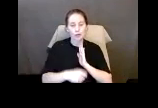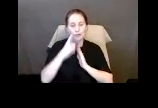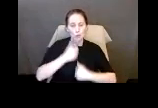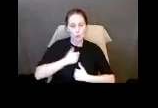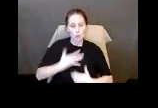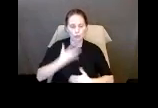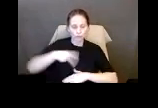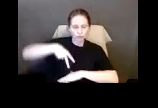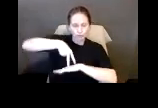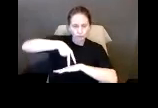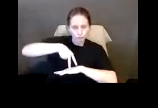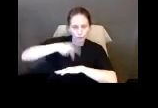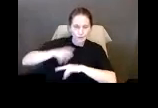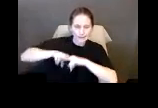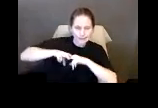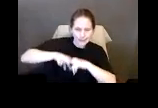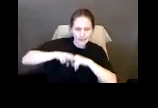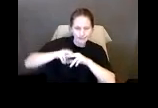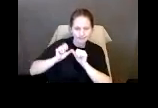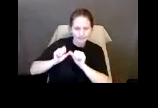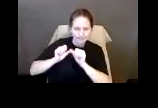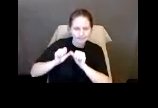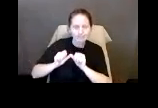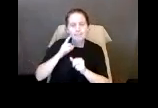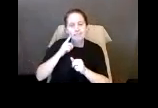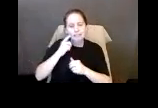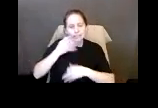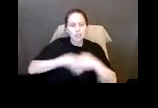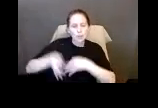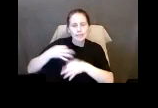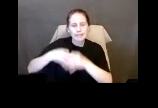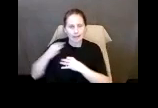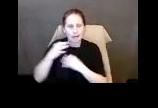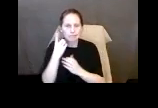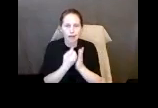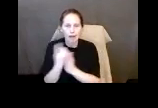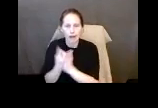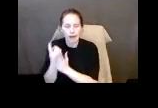where guards would sit for hours in various shifts. And these stations